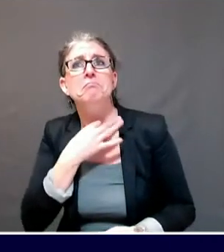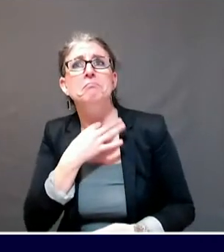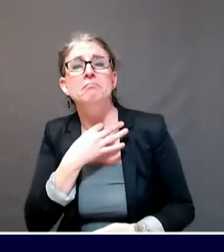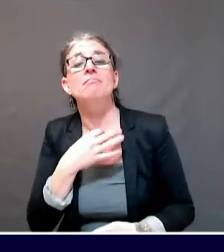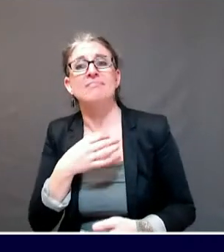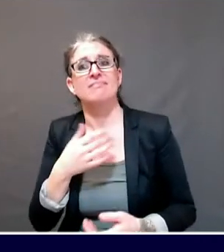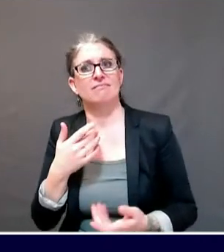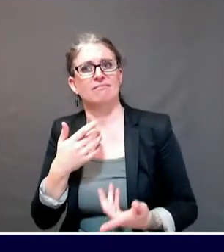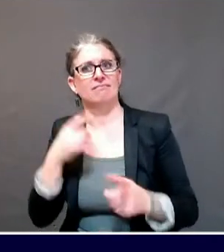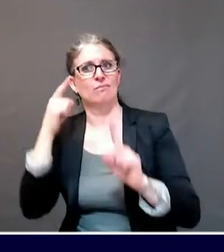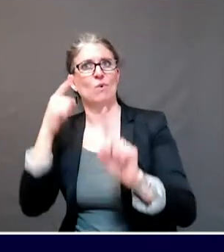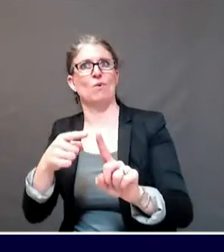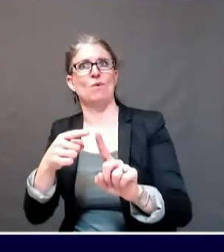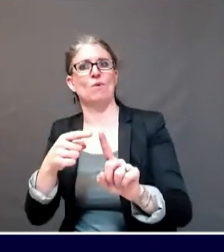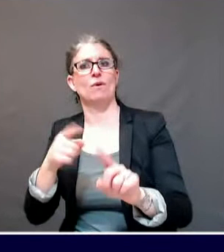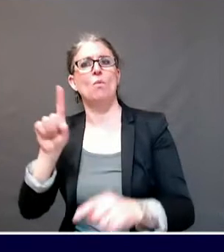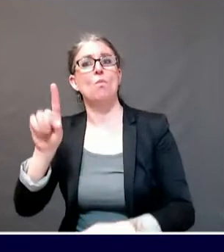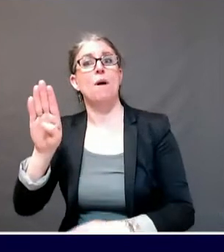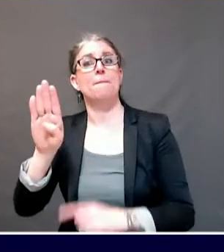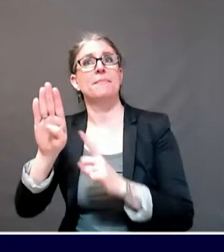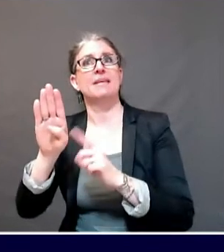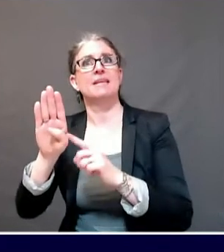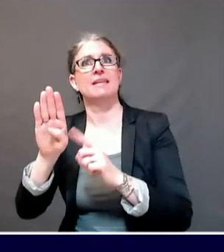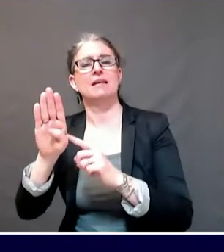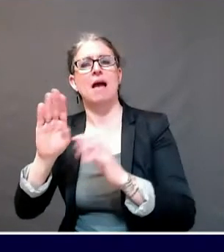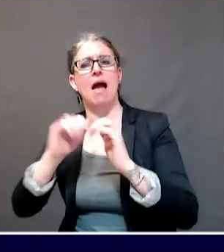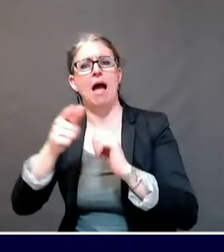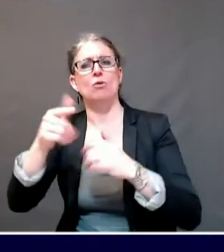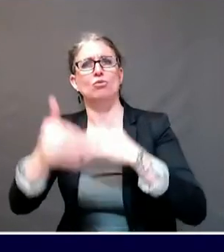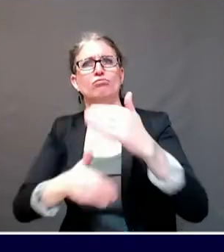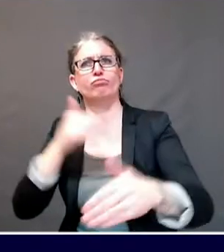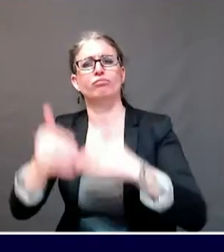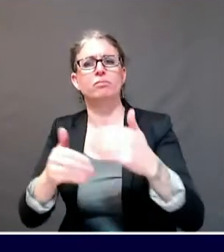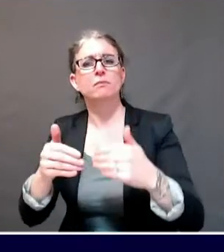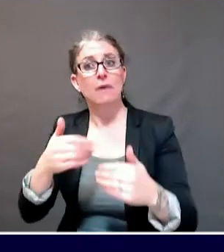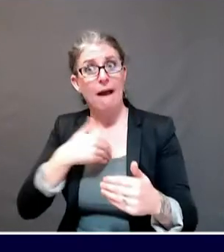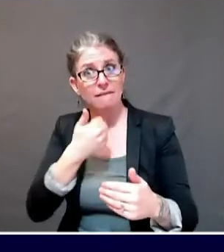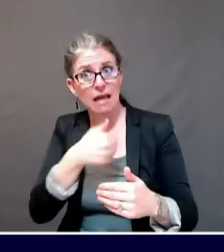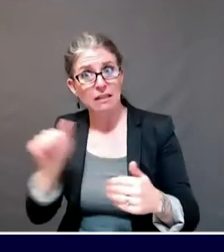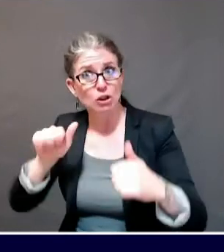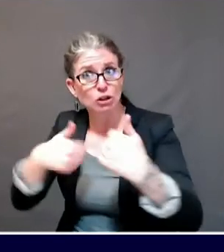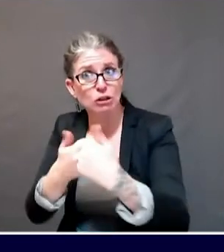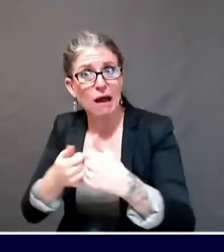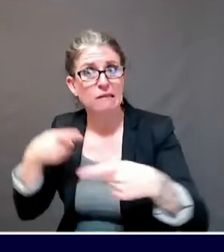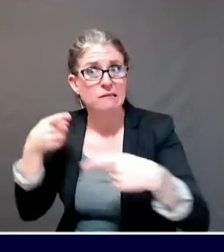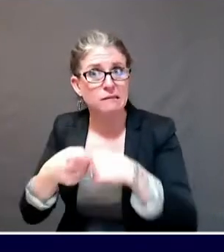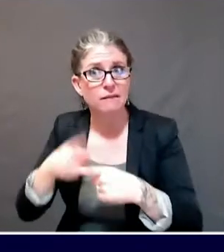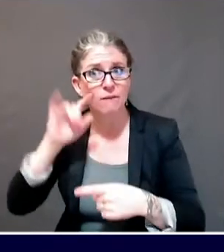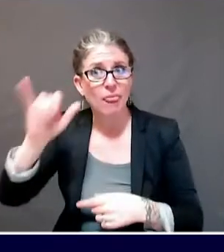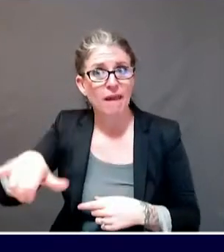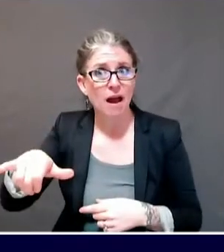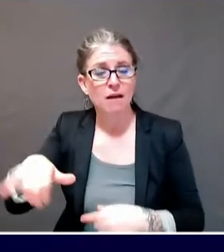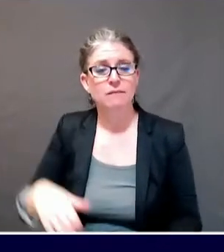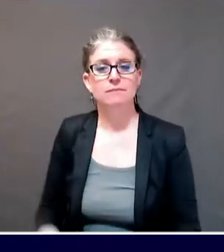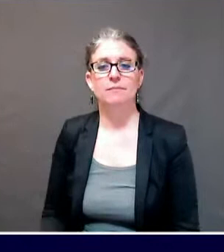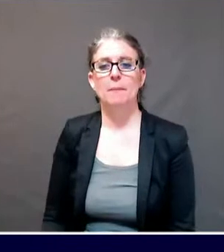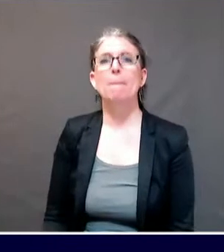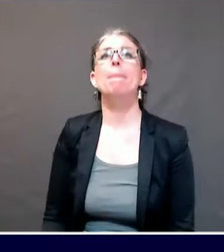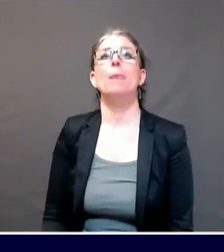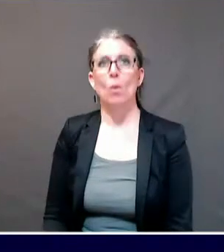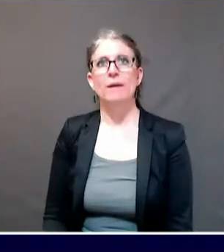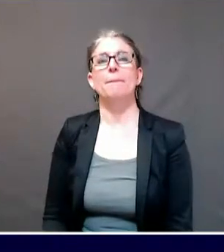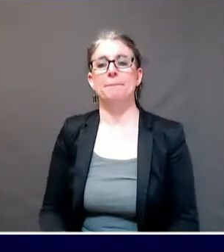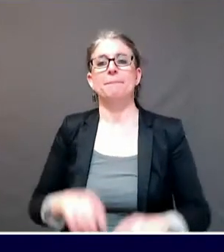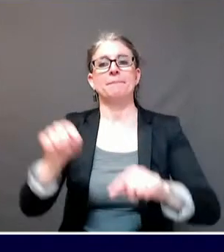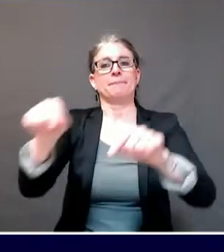you could answer that, that'd be great. Sure. So first, Megan, just a numerical clarification. As of this morning, the number